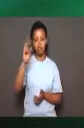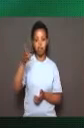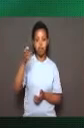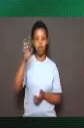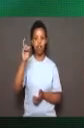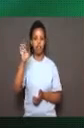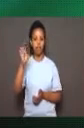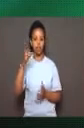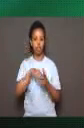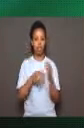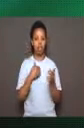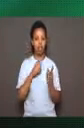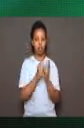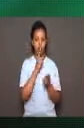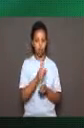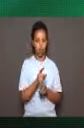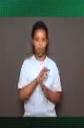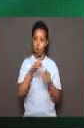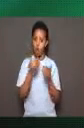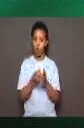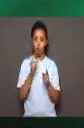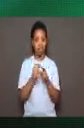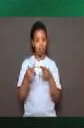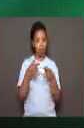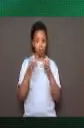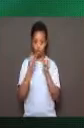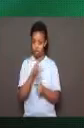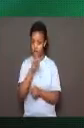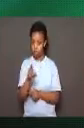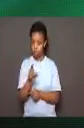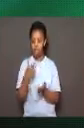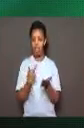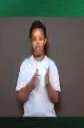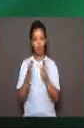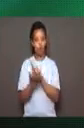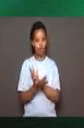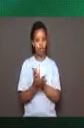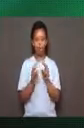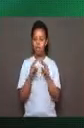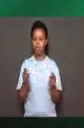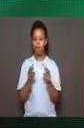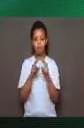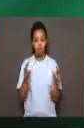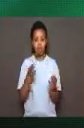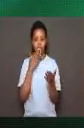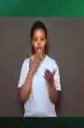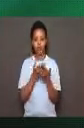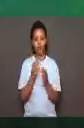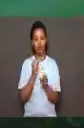Were you able to match all of the terms? If so, fantastic